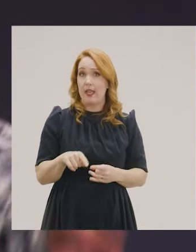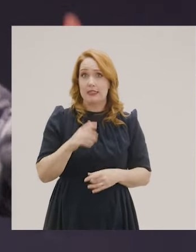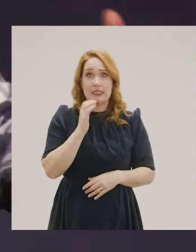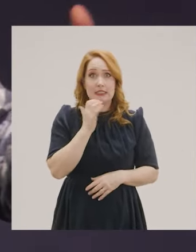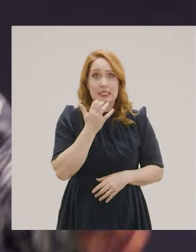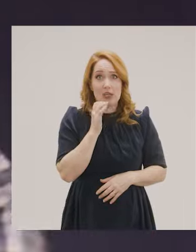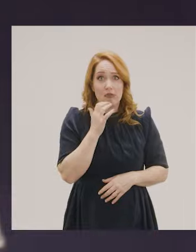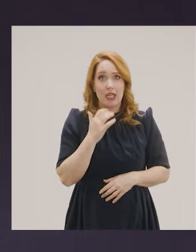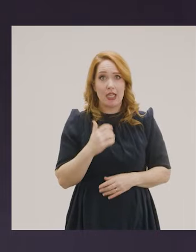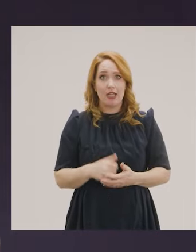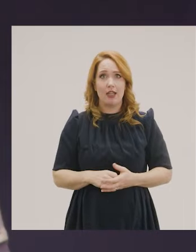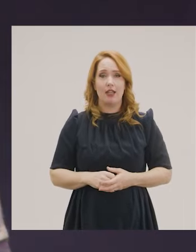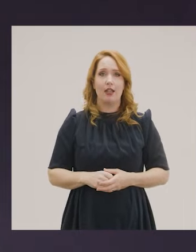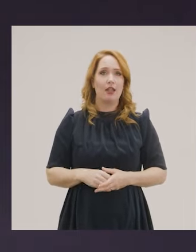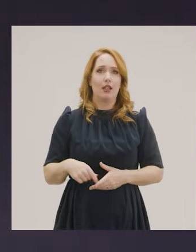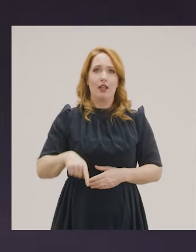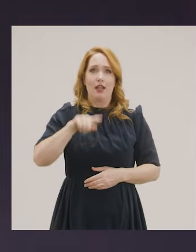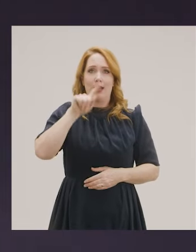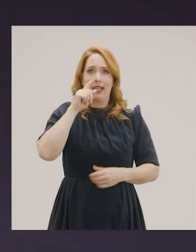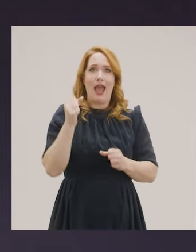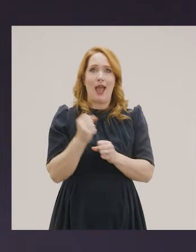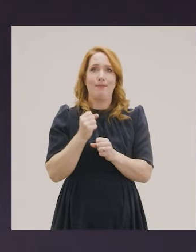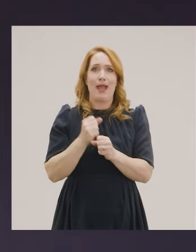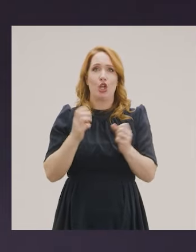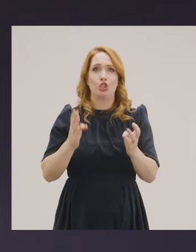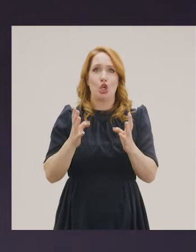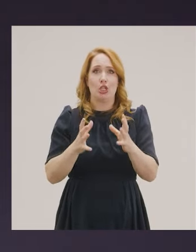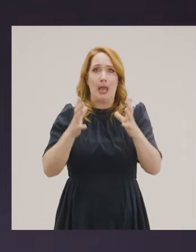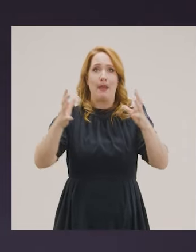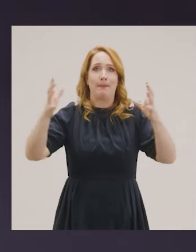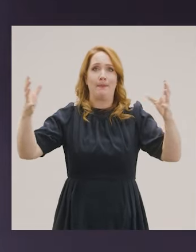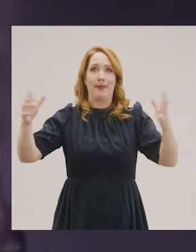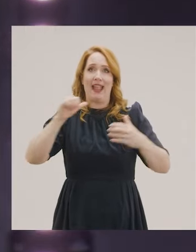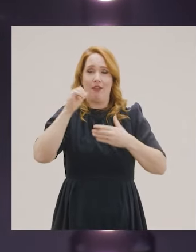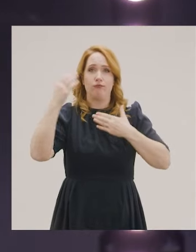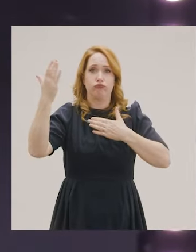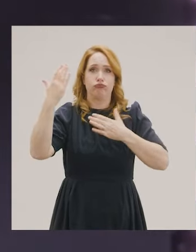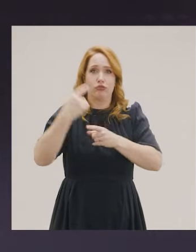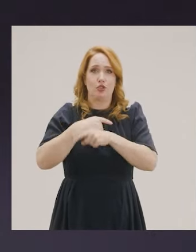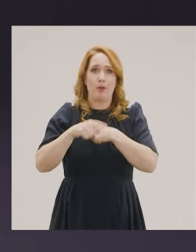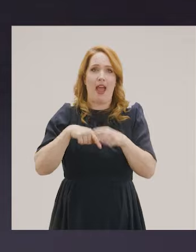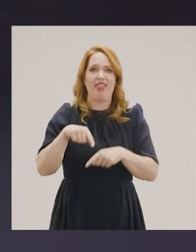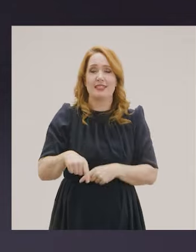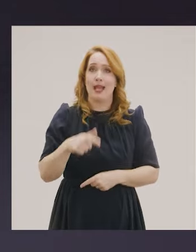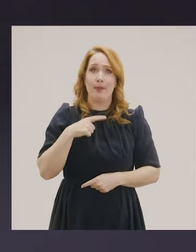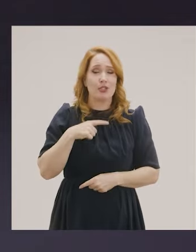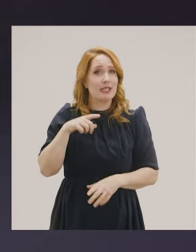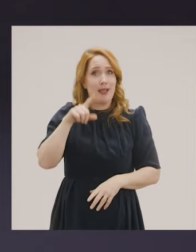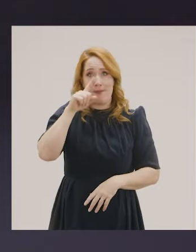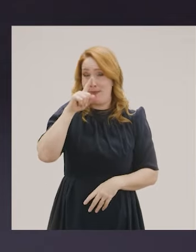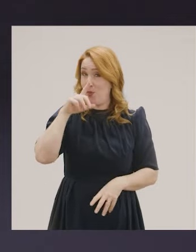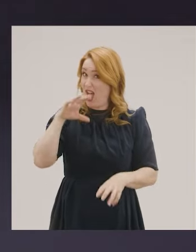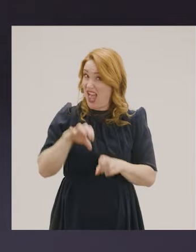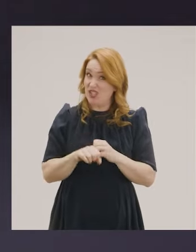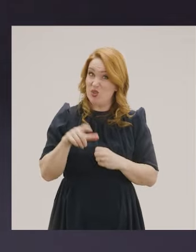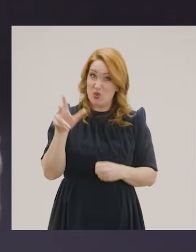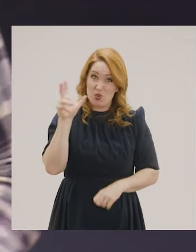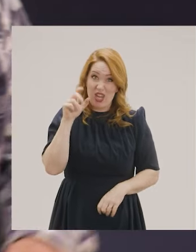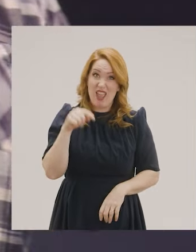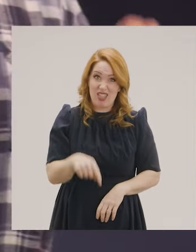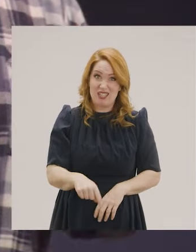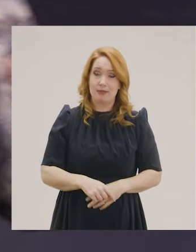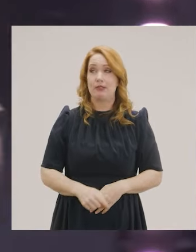He ties these things together. Friends, this is scary stuff. You don't build large churches by preaching this sort of stuff because people